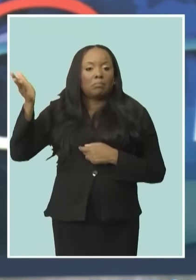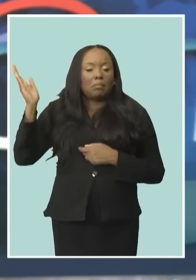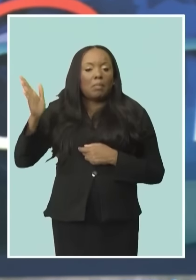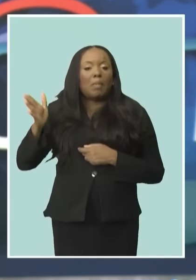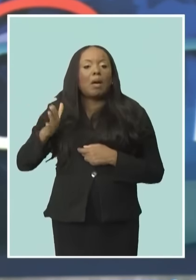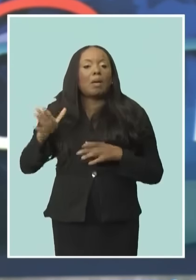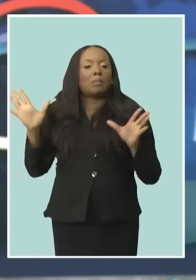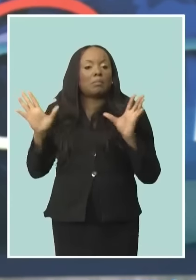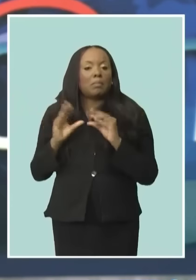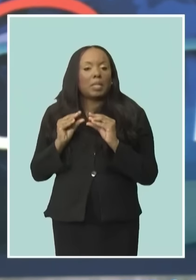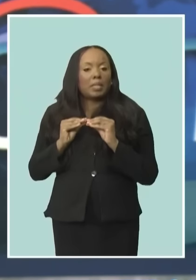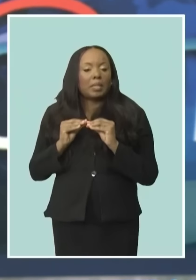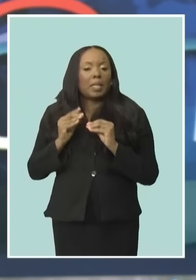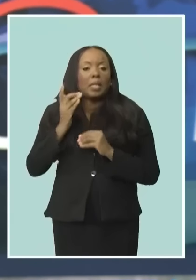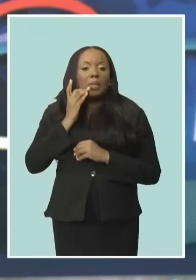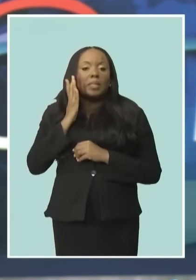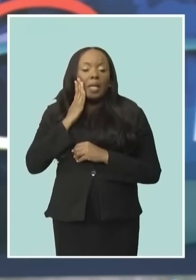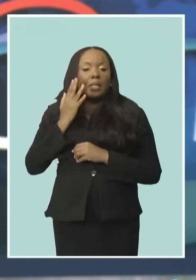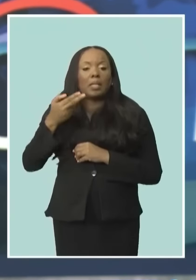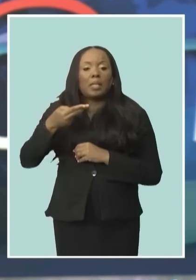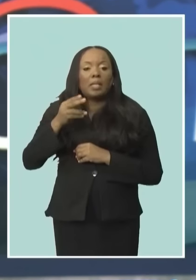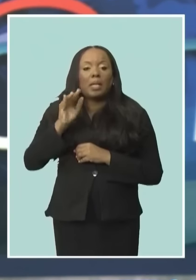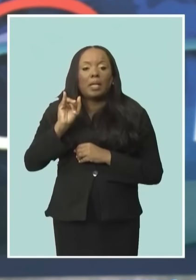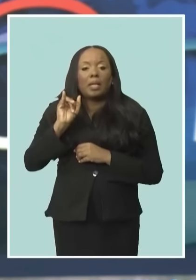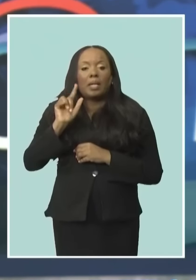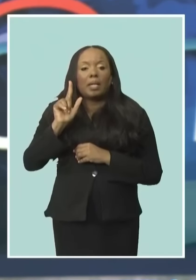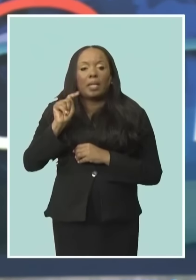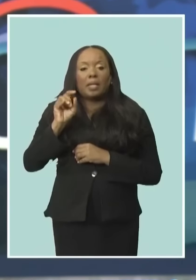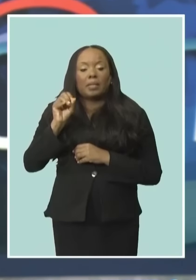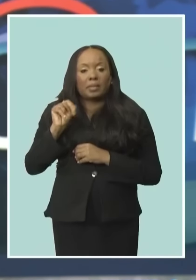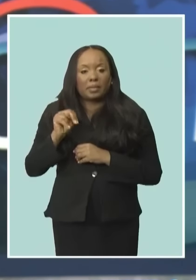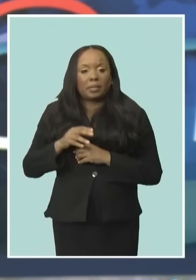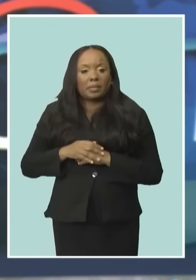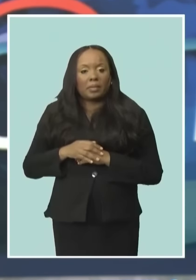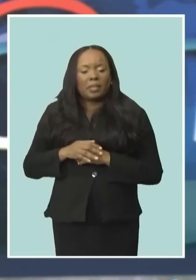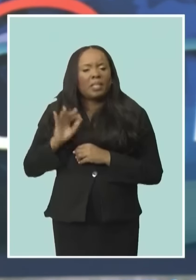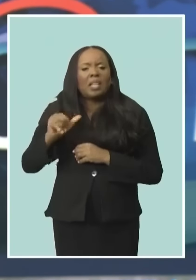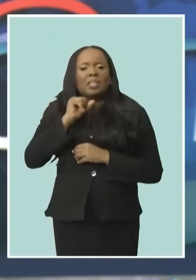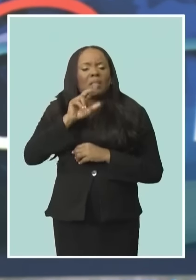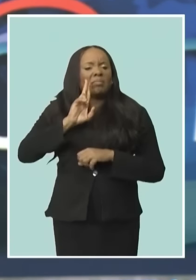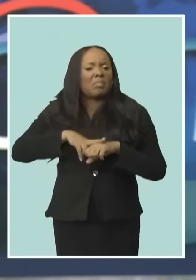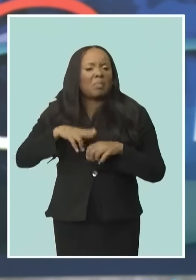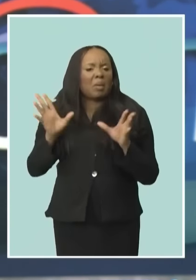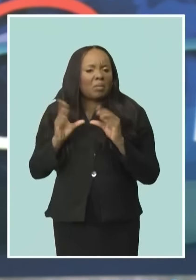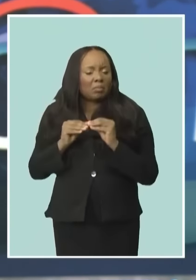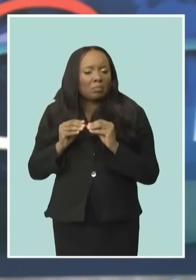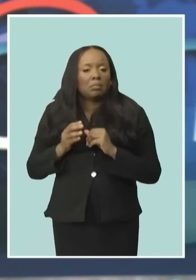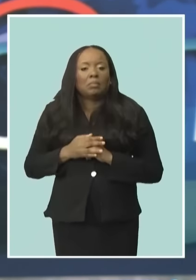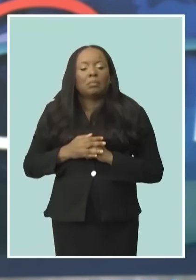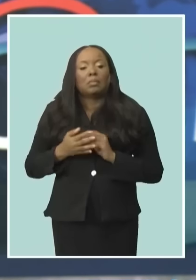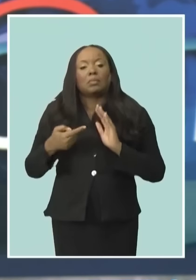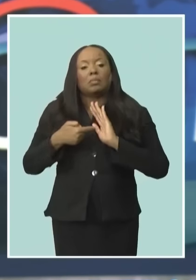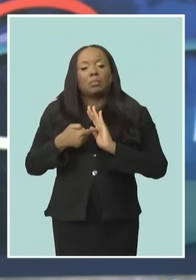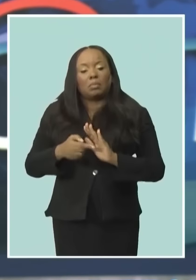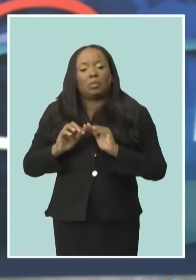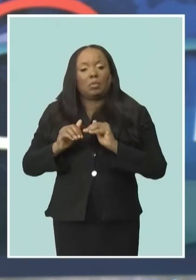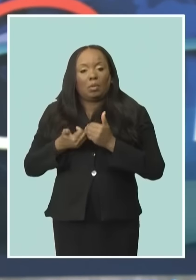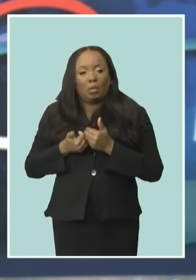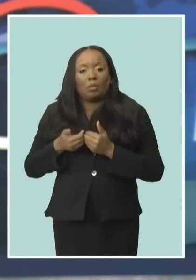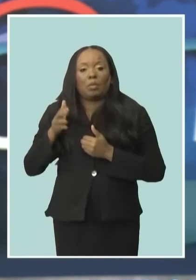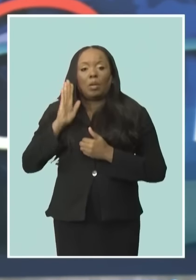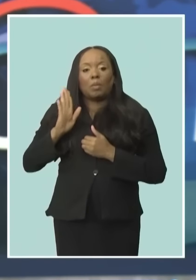Resort yesterday. The insurance official says the summit is not merely another industry conference. It represents a commitment to shaping the future